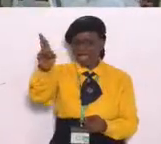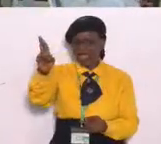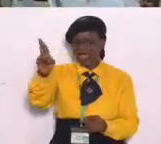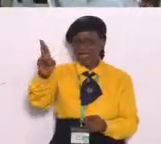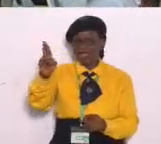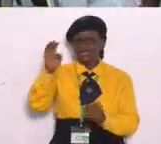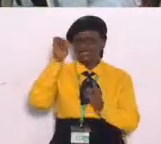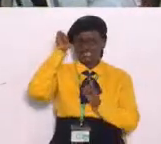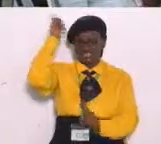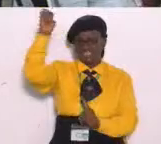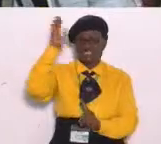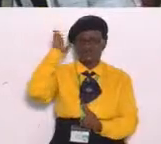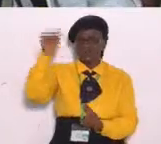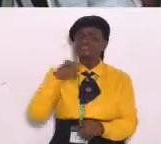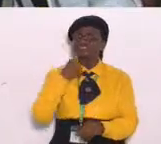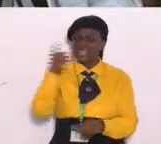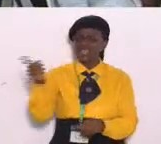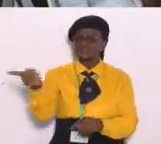he will tell you